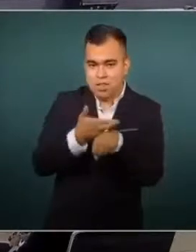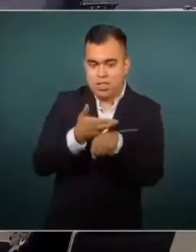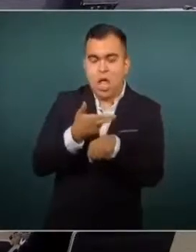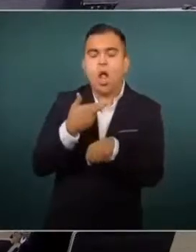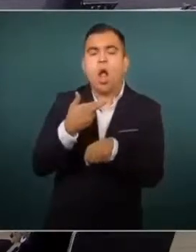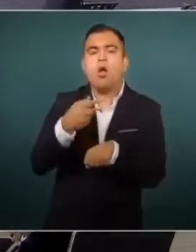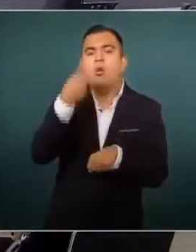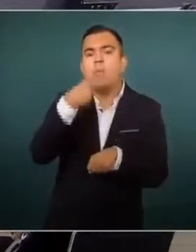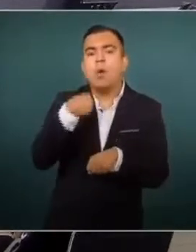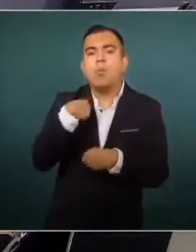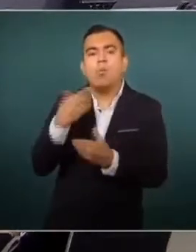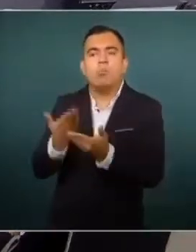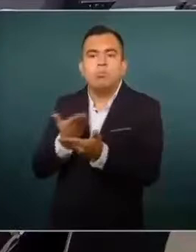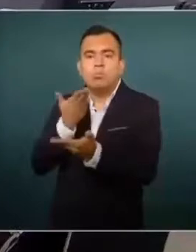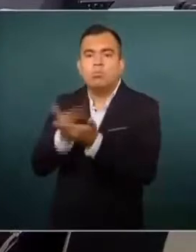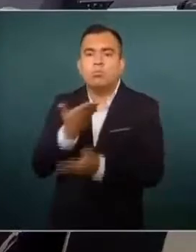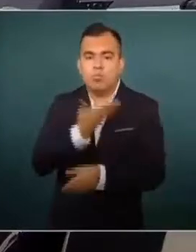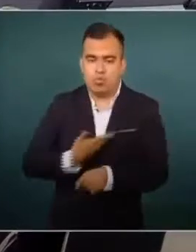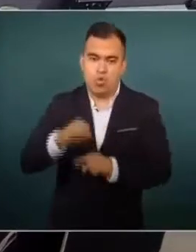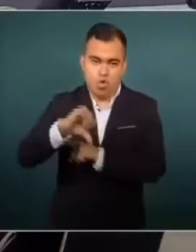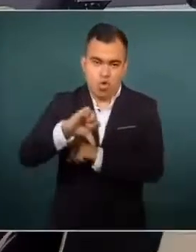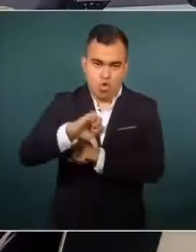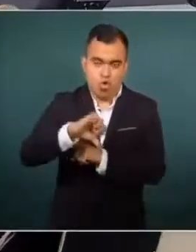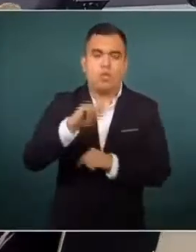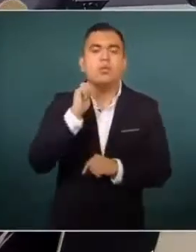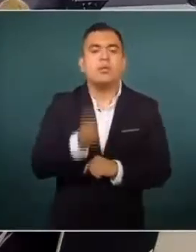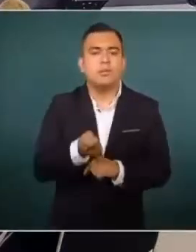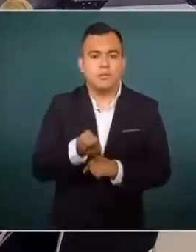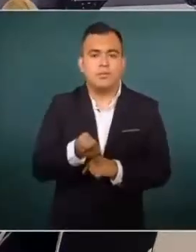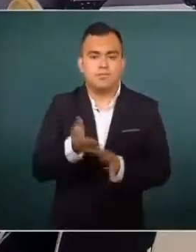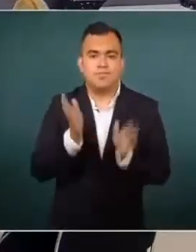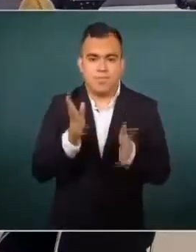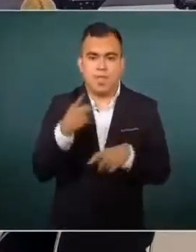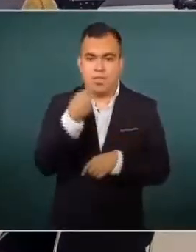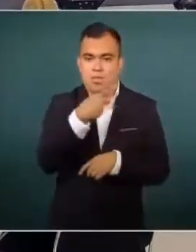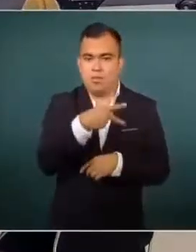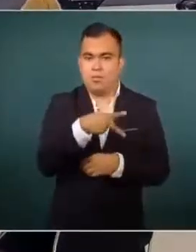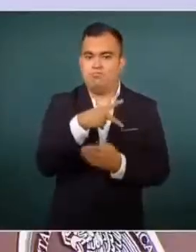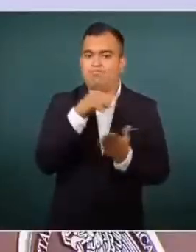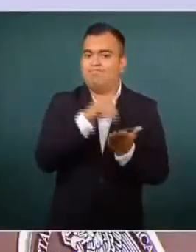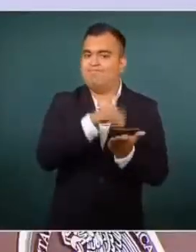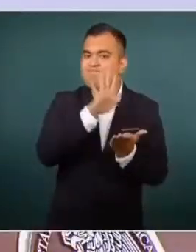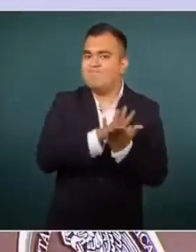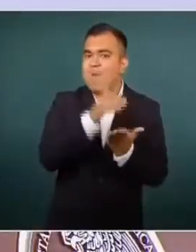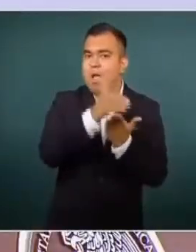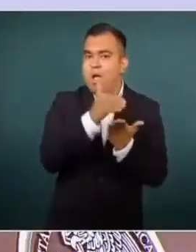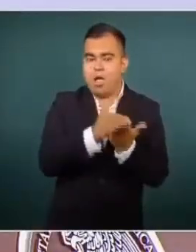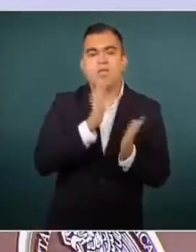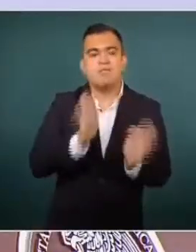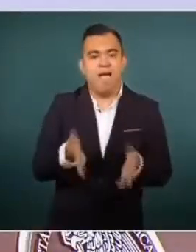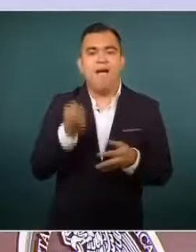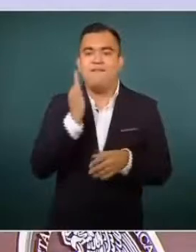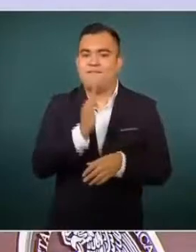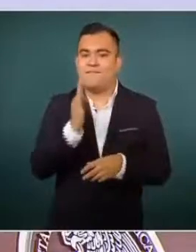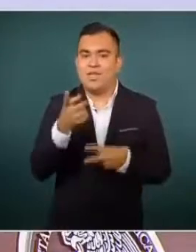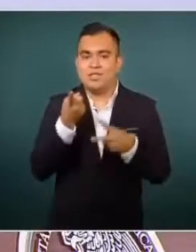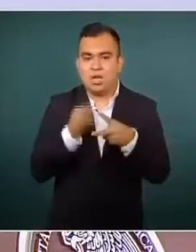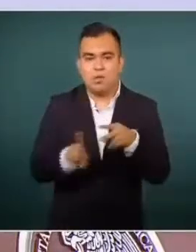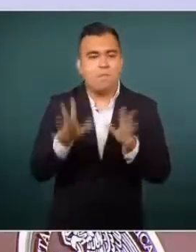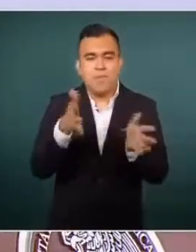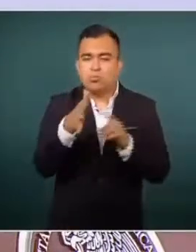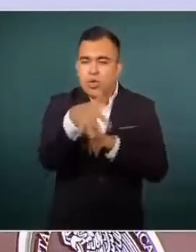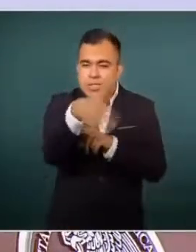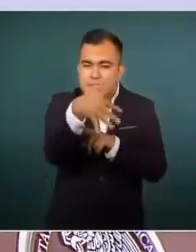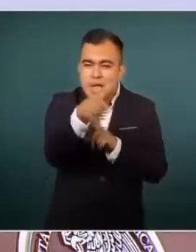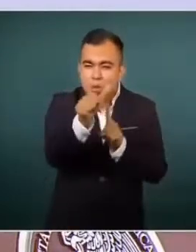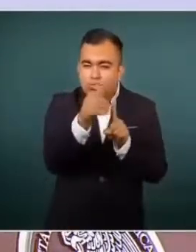para poder proponerle al presidente justamente hoy el que ya en función de su agenda defina una fecha de inauguración que podría estar entre el 15